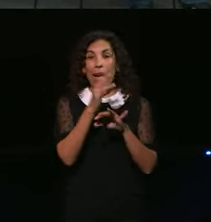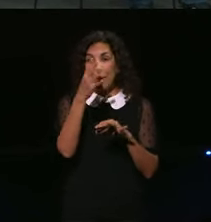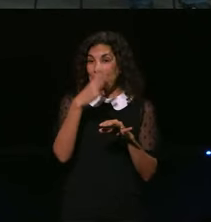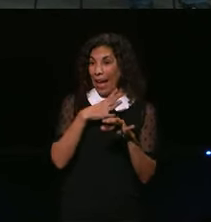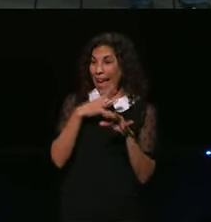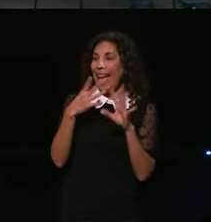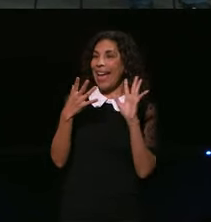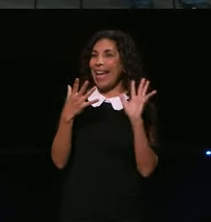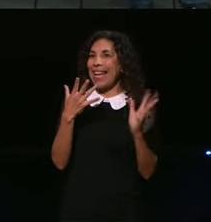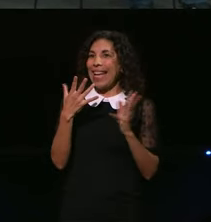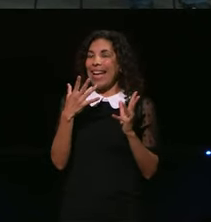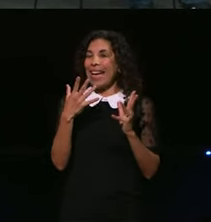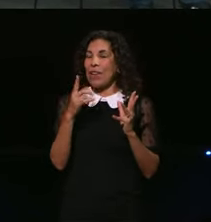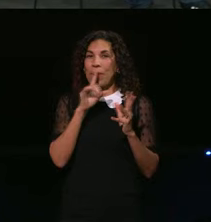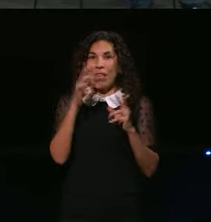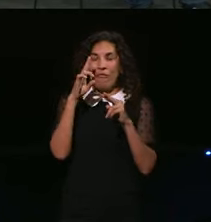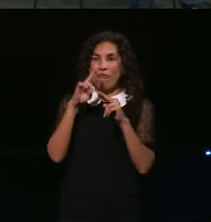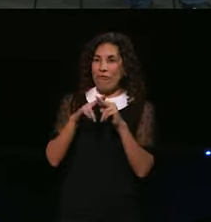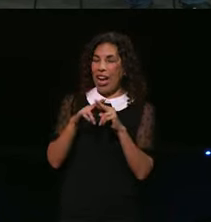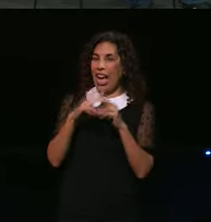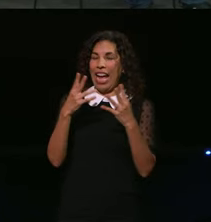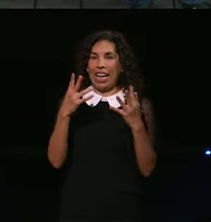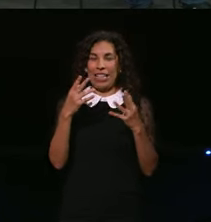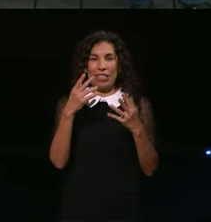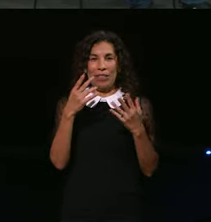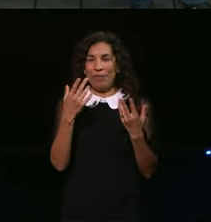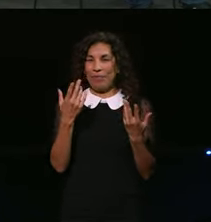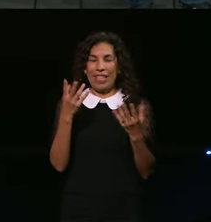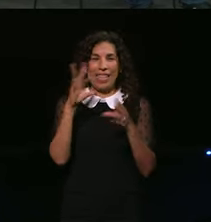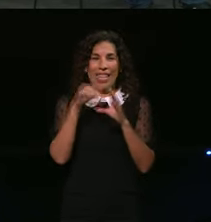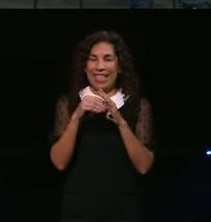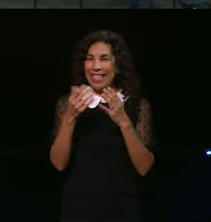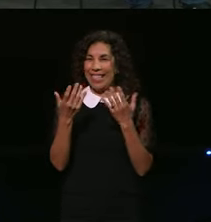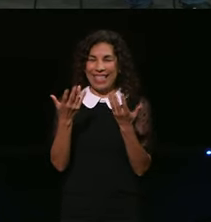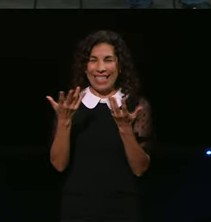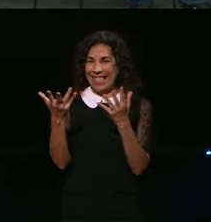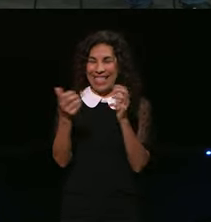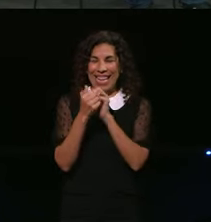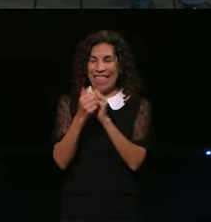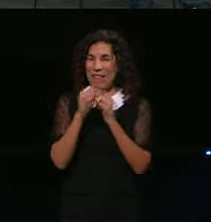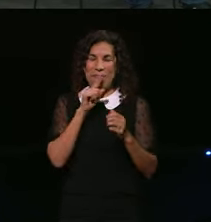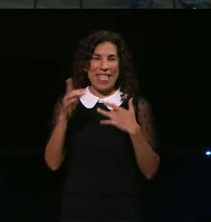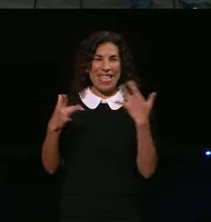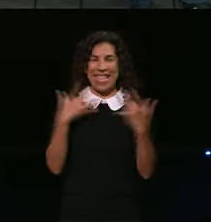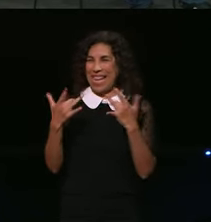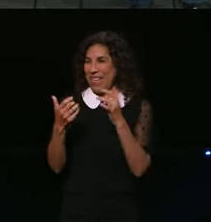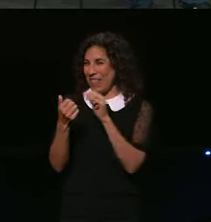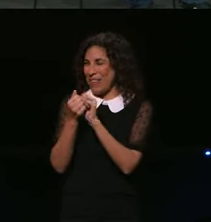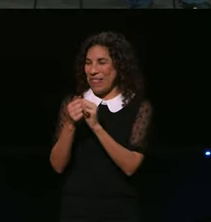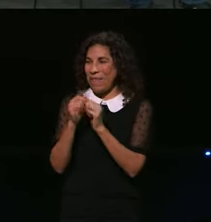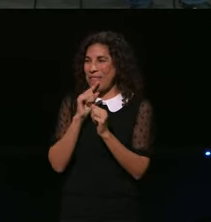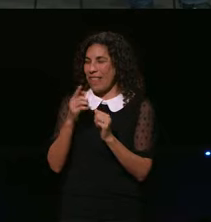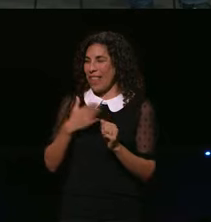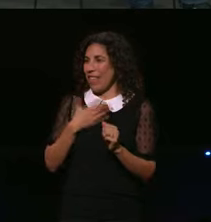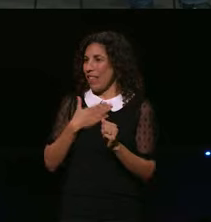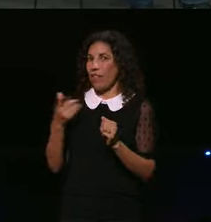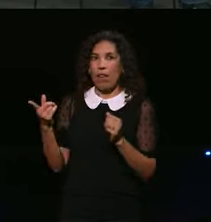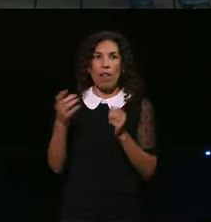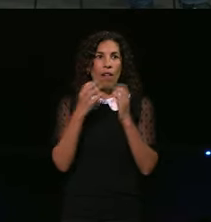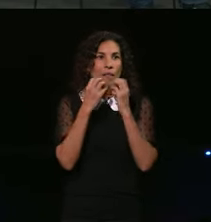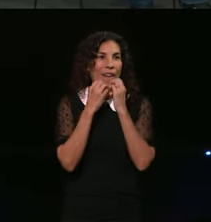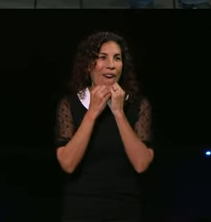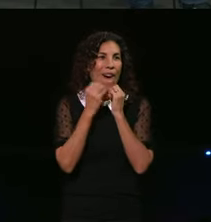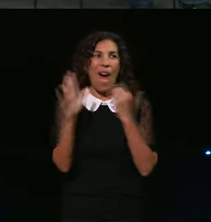generous, fun, really fun person to be in the trailer with, so I'm excited you came today. Thank you so much. We all love